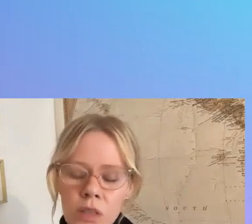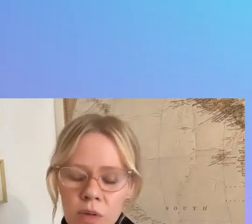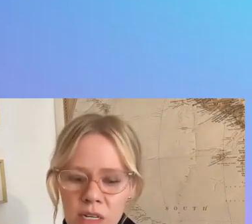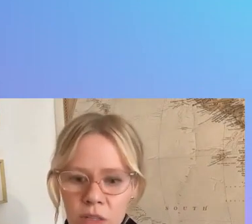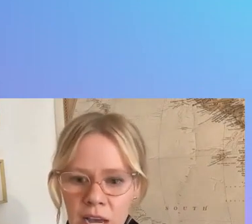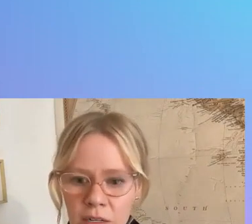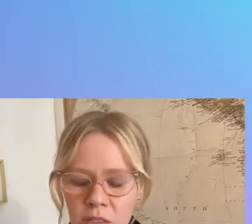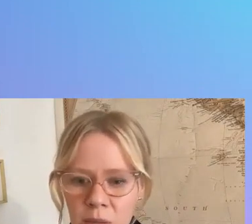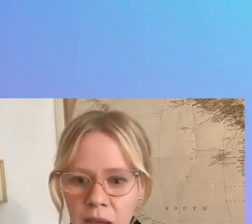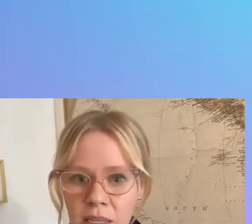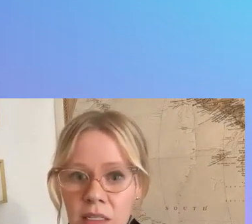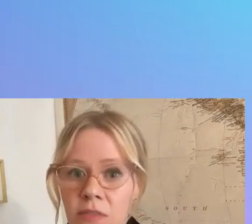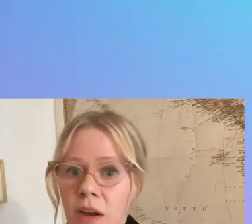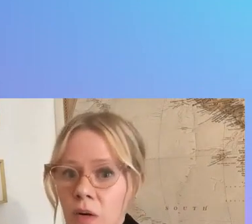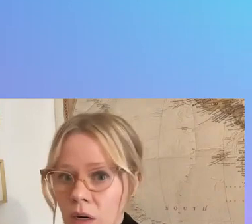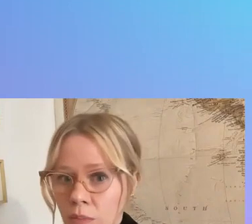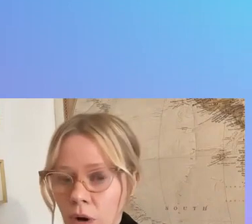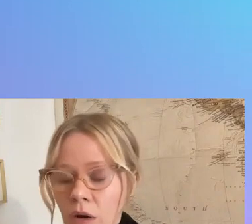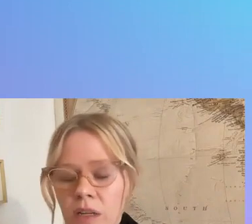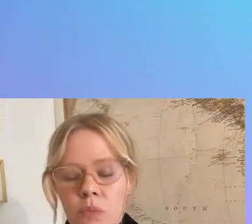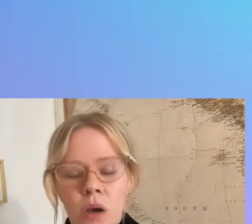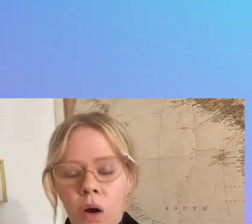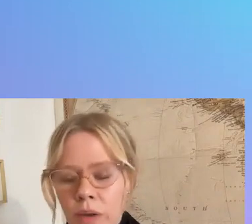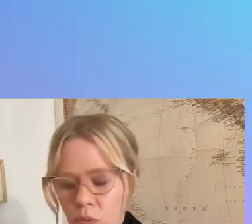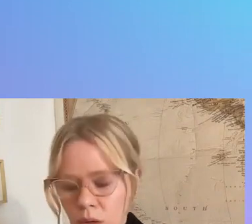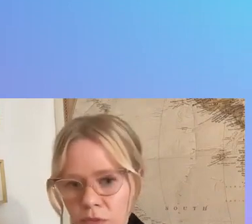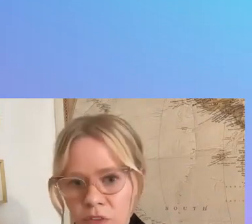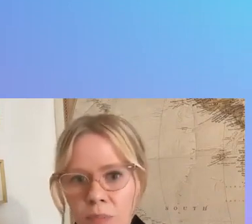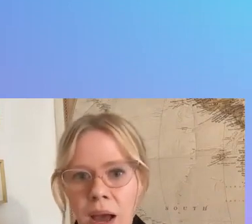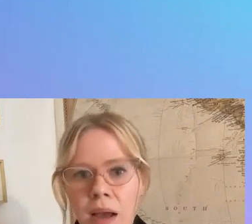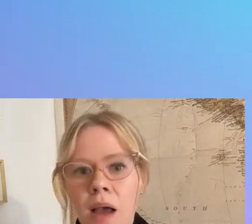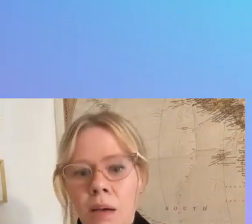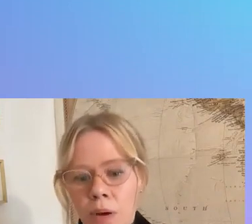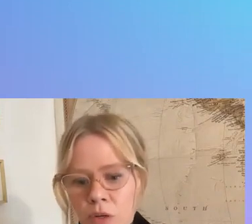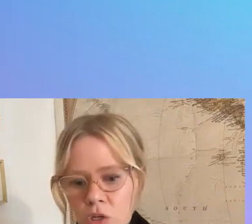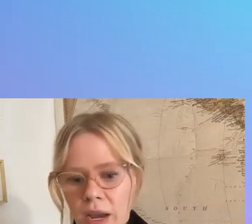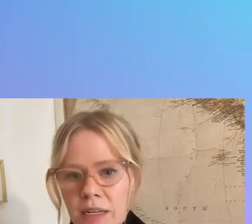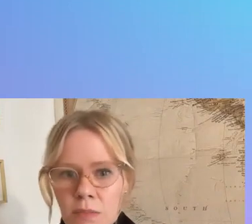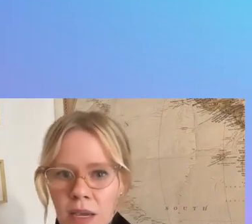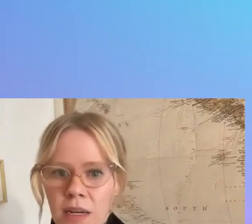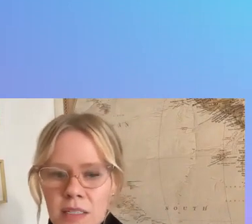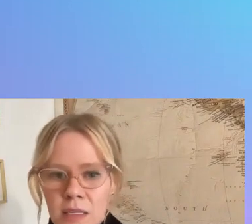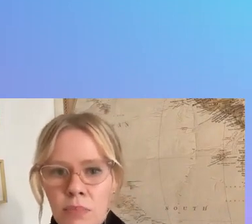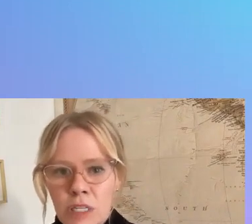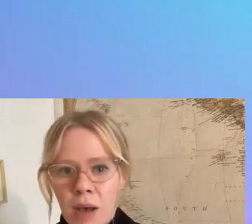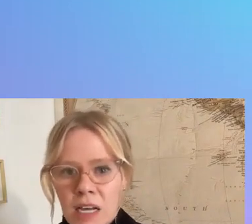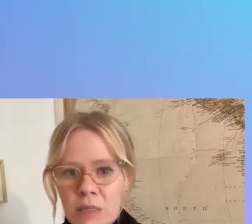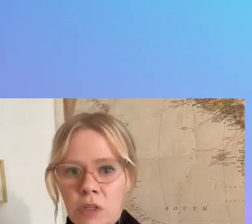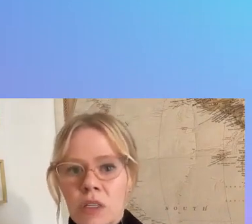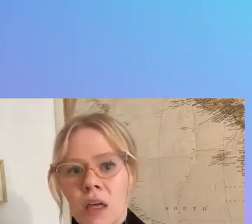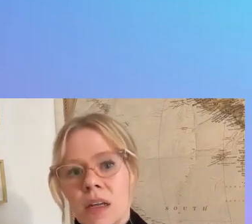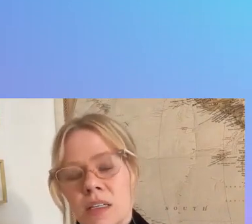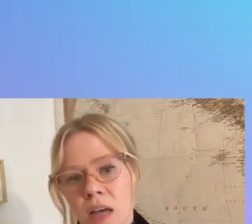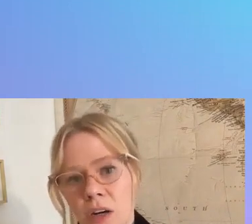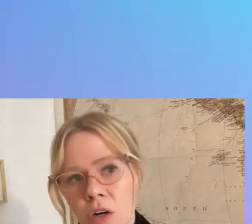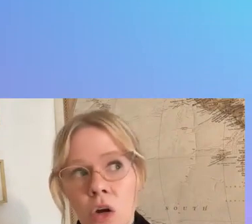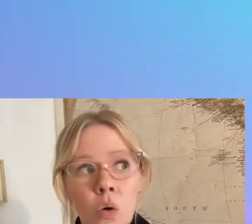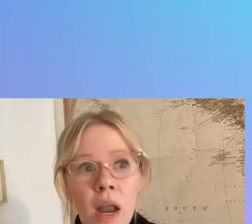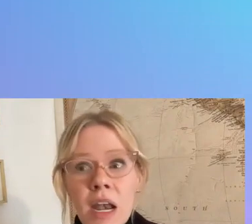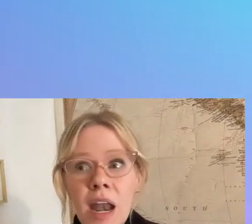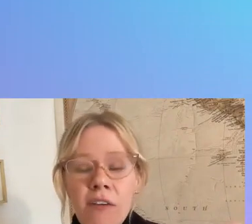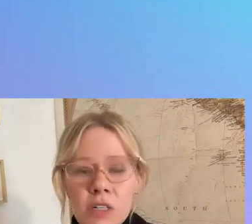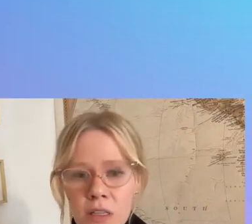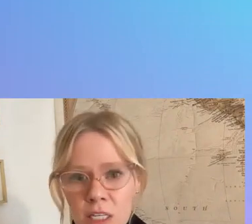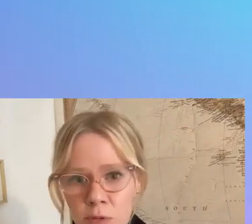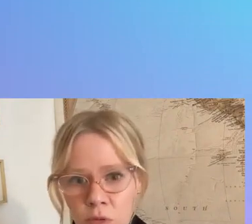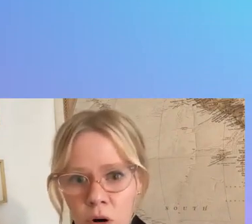the work that we did with Tactile Schematics is very work in progress. We always welcome feedback, but we tried to make it as simple as possible so that a designer who